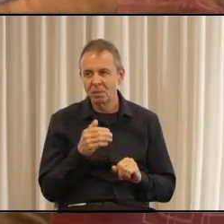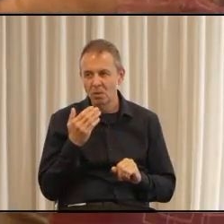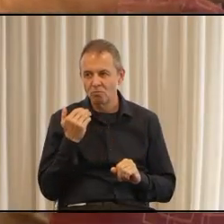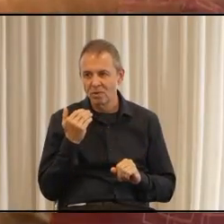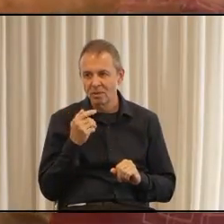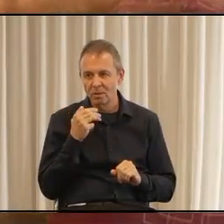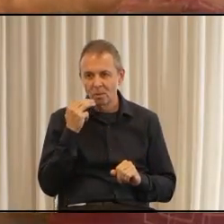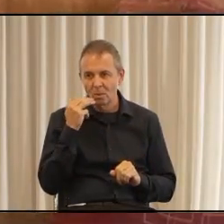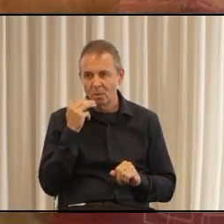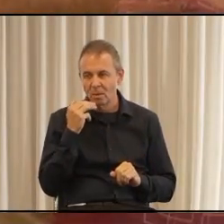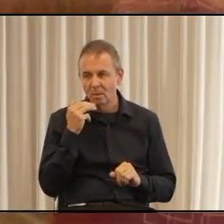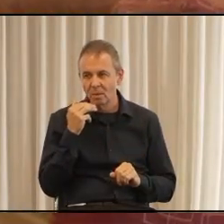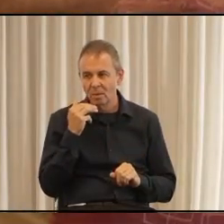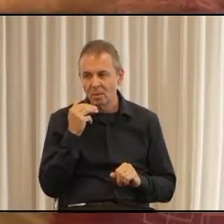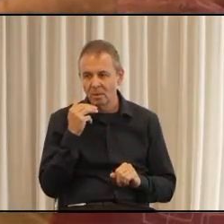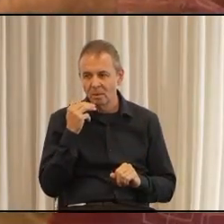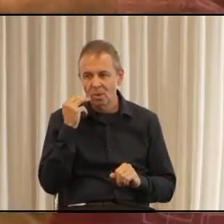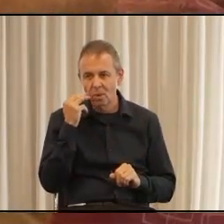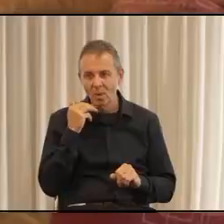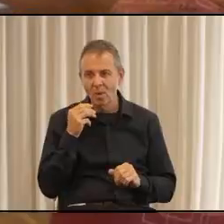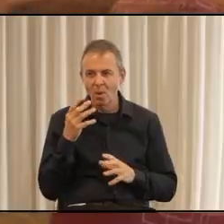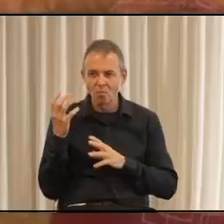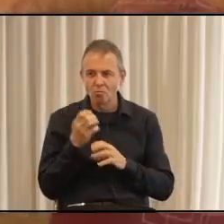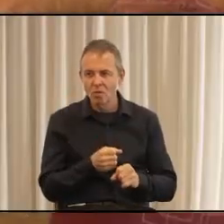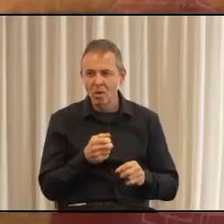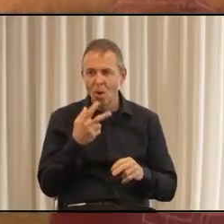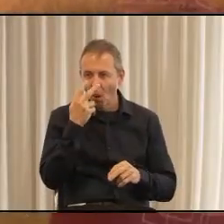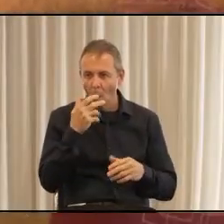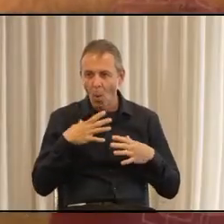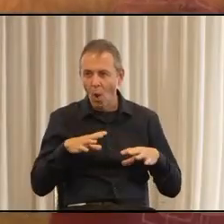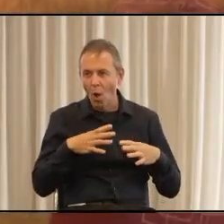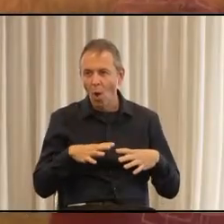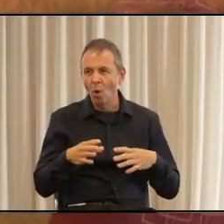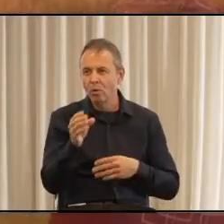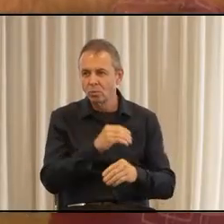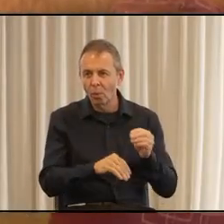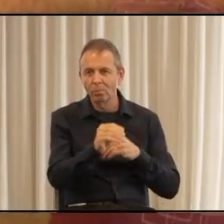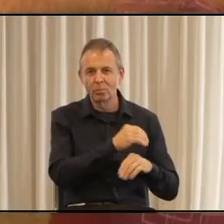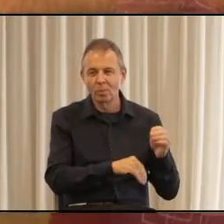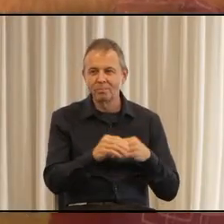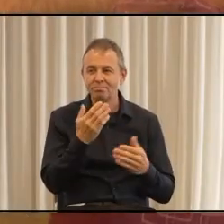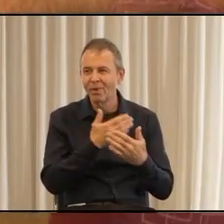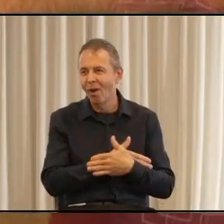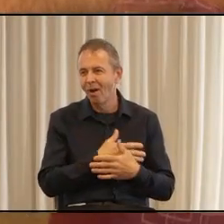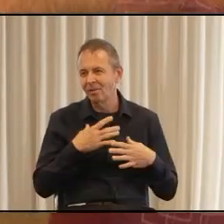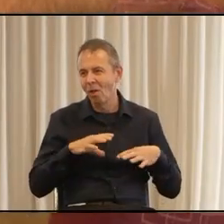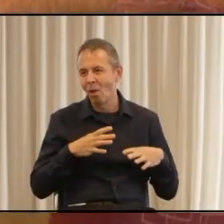a dressing, everyone brought all their old clothes in and they all swapped, they had a clothing swap night. And that was